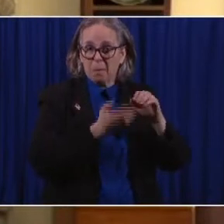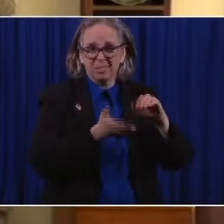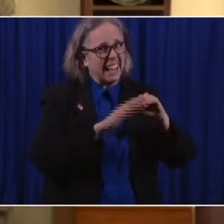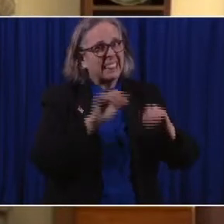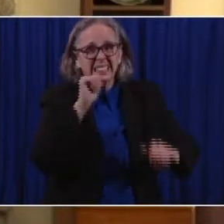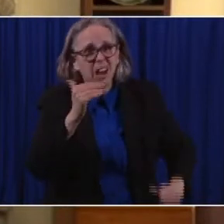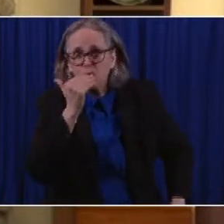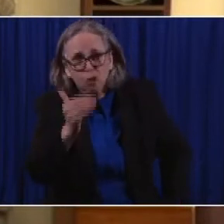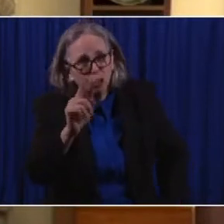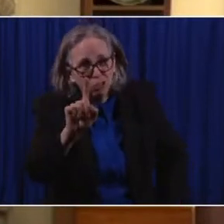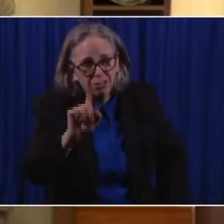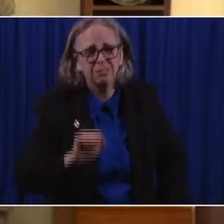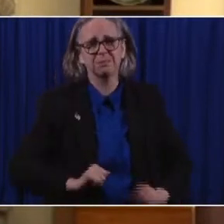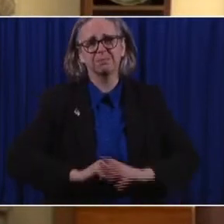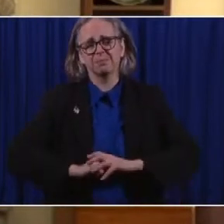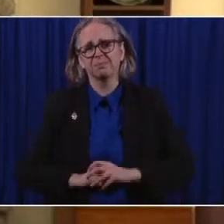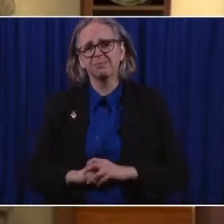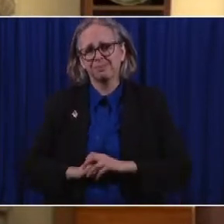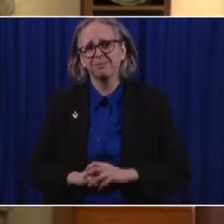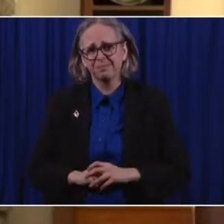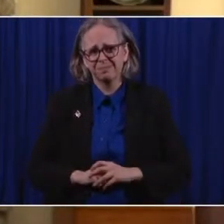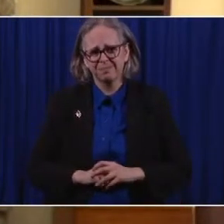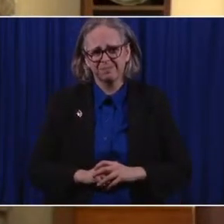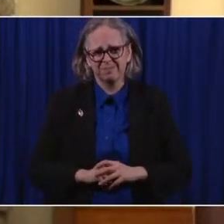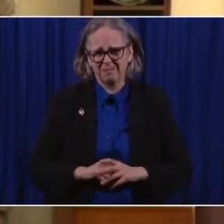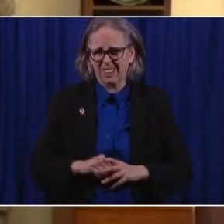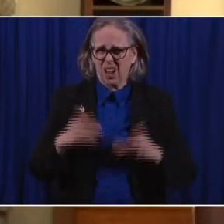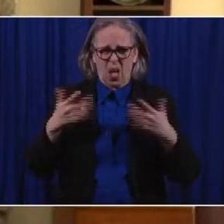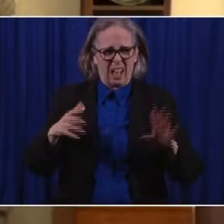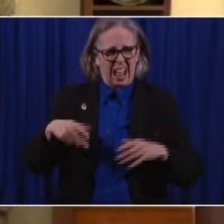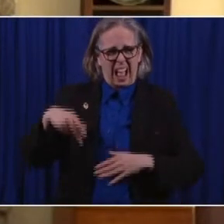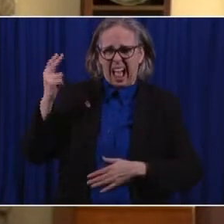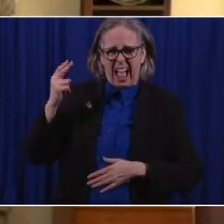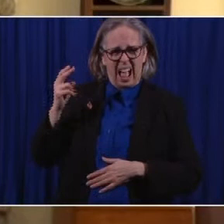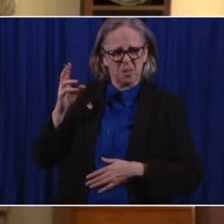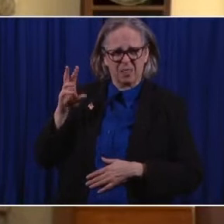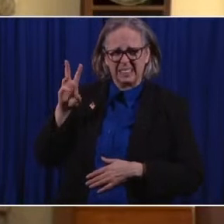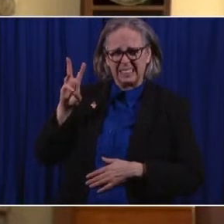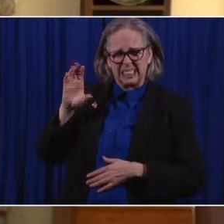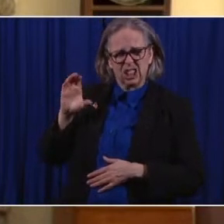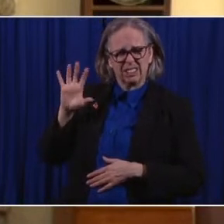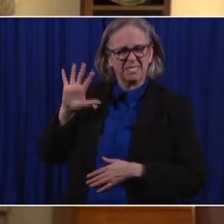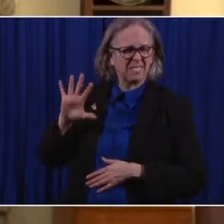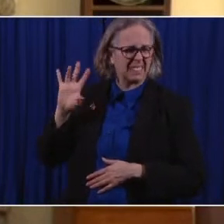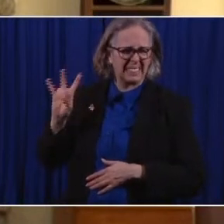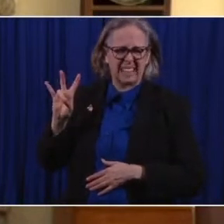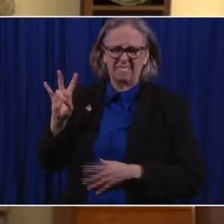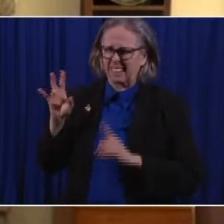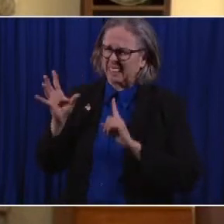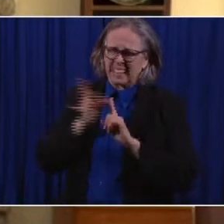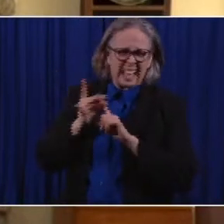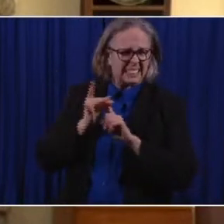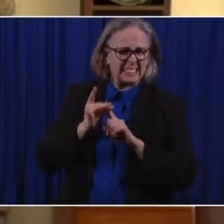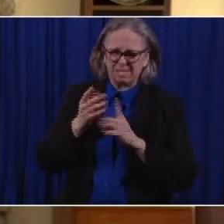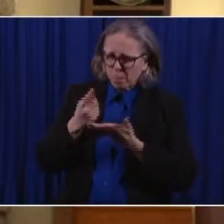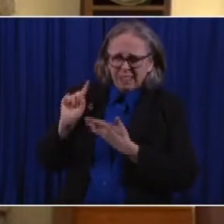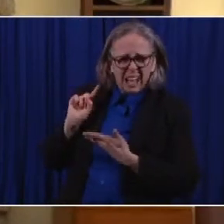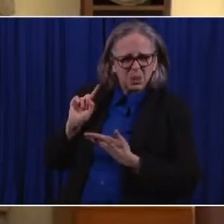We were already at a very elevated level of 657 cases per capita last week. Now we're close to